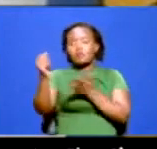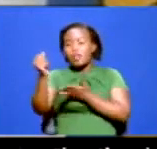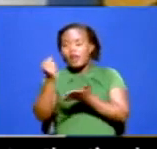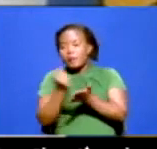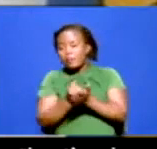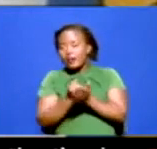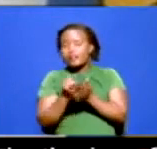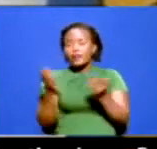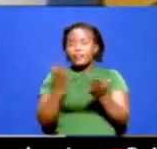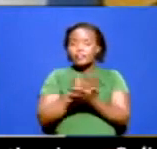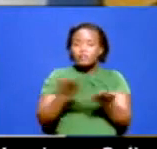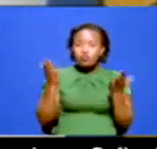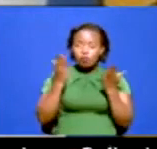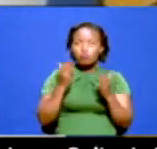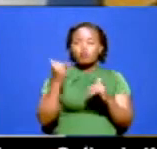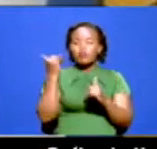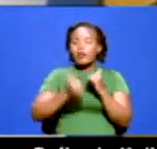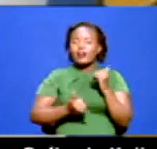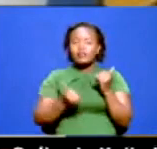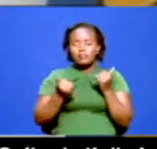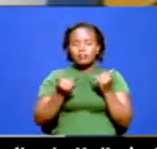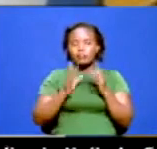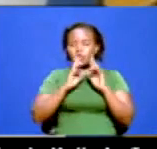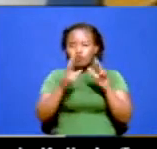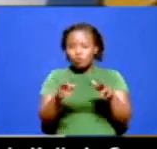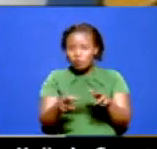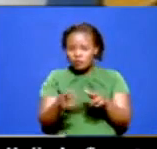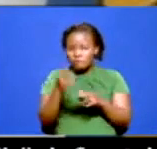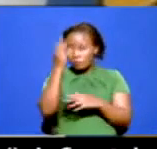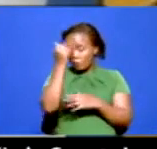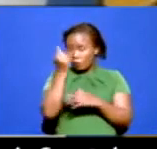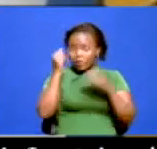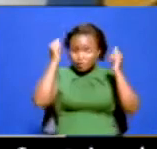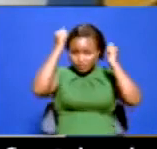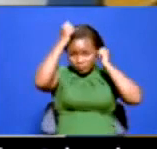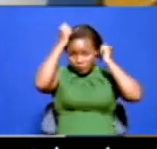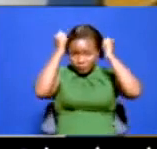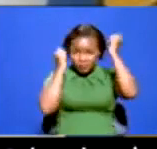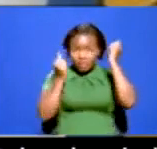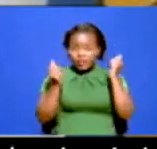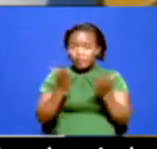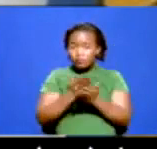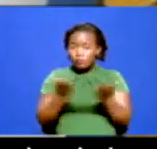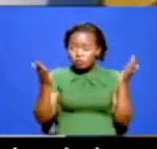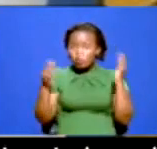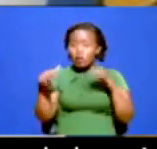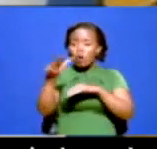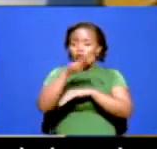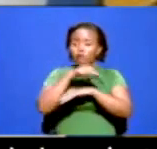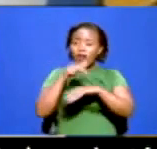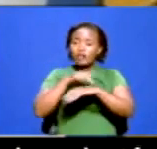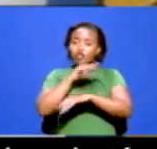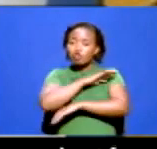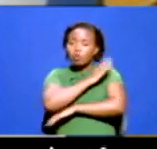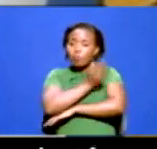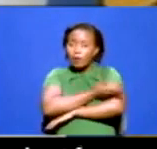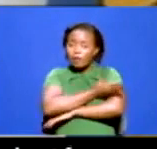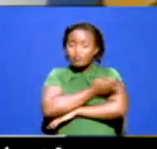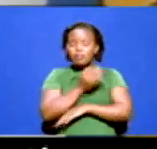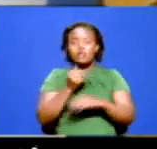instrument of last resort, because the military instrument of national power is the instrument of last